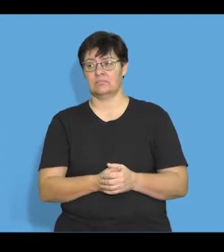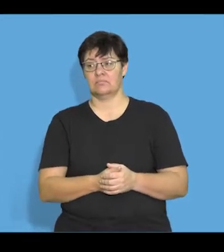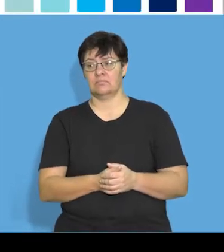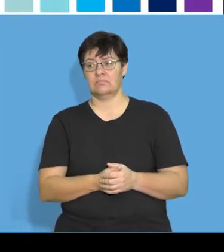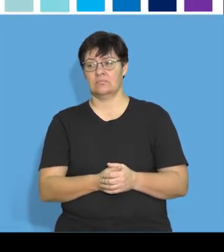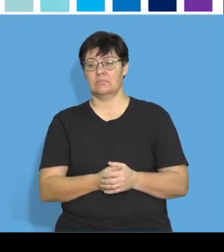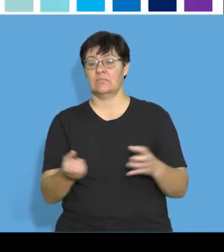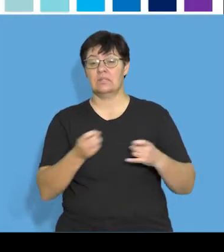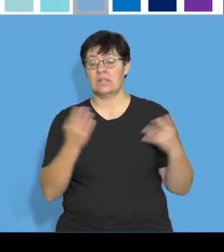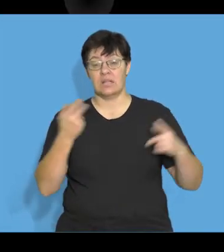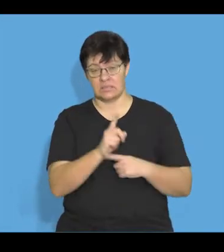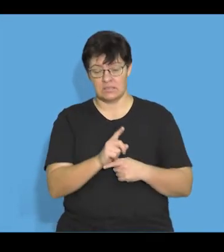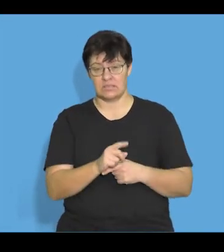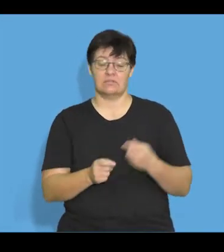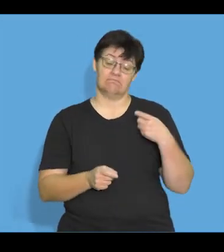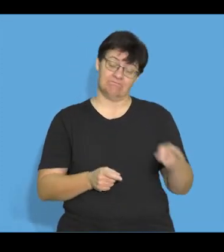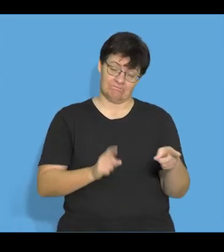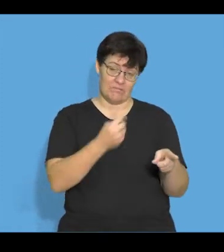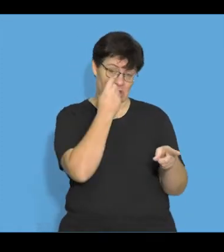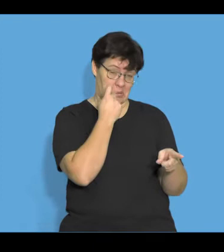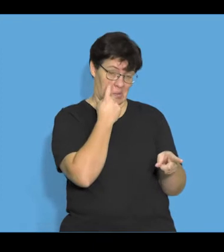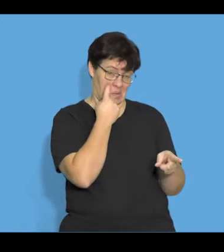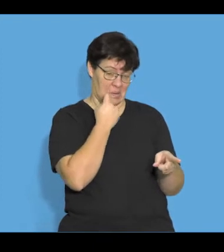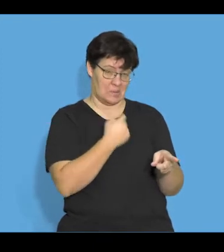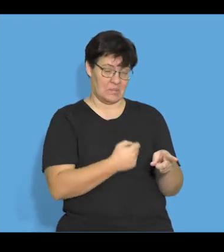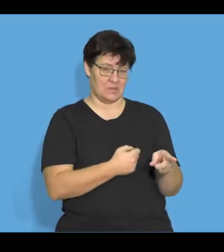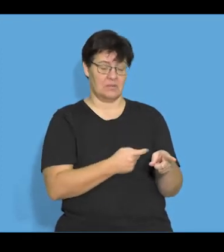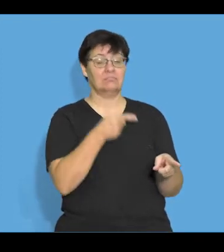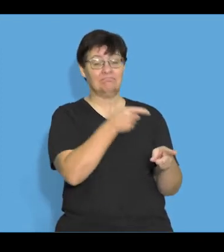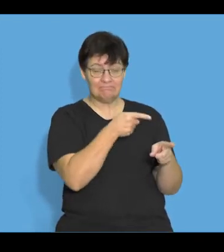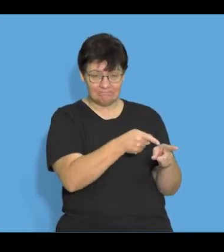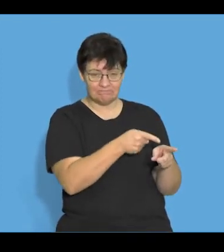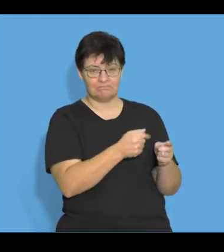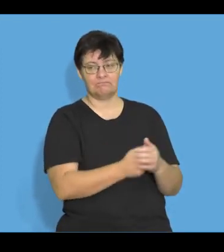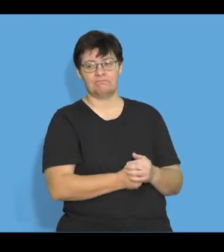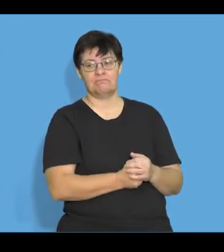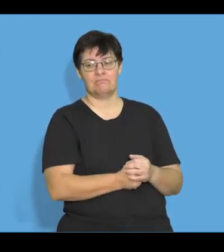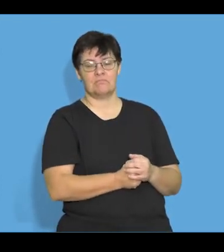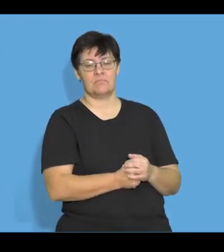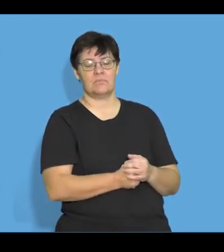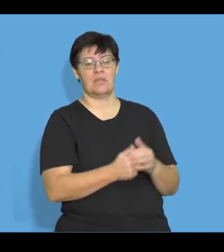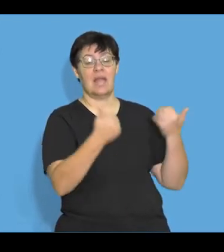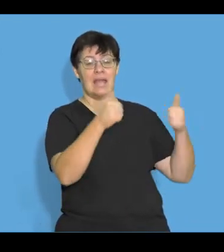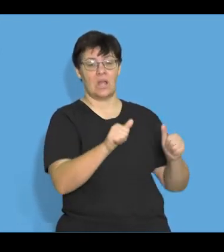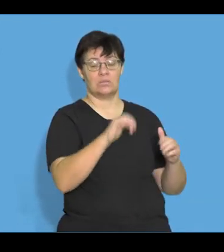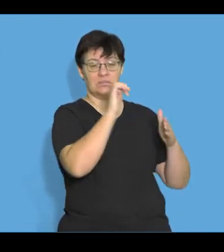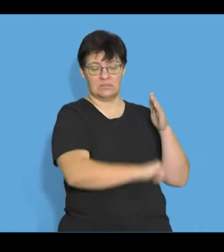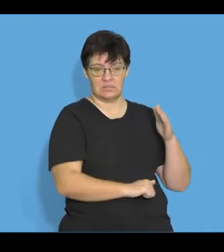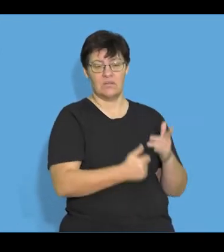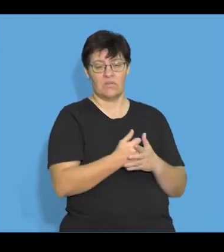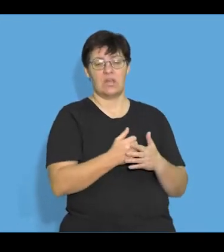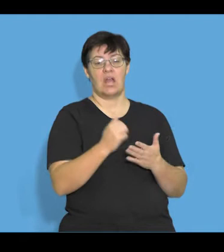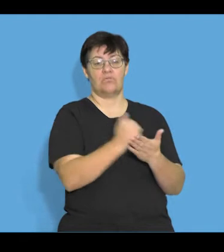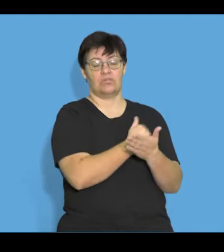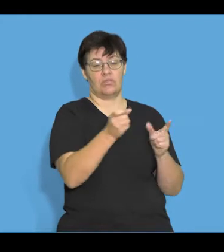our perpetual first. In the perpetual inventory system, account debited will be creditors control.